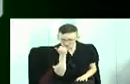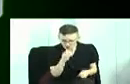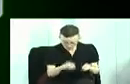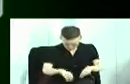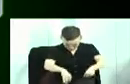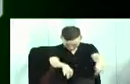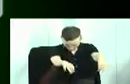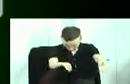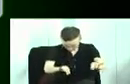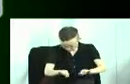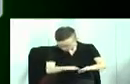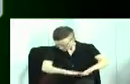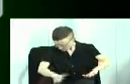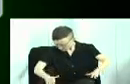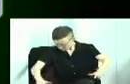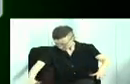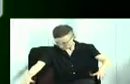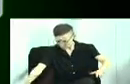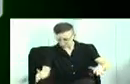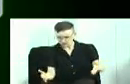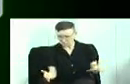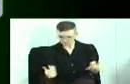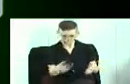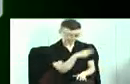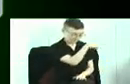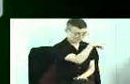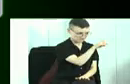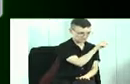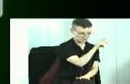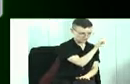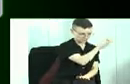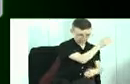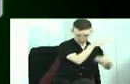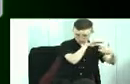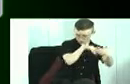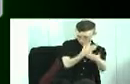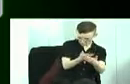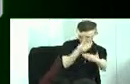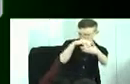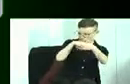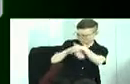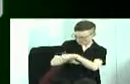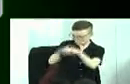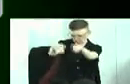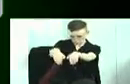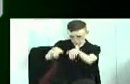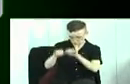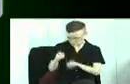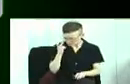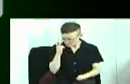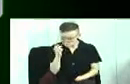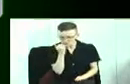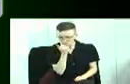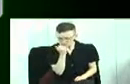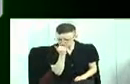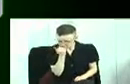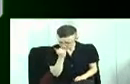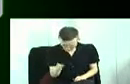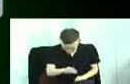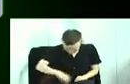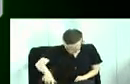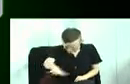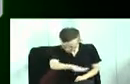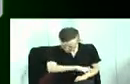the ground. Then Simon Peter arrived and entered the tomb. He observed the linen wrappings on the